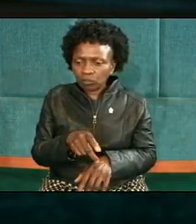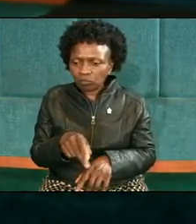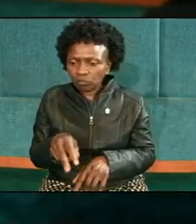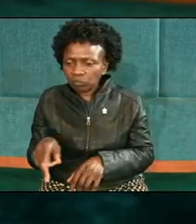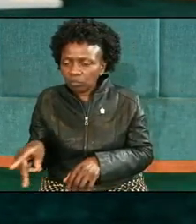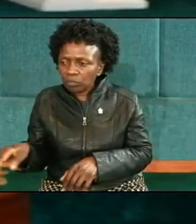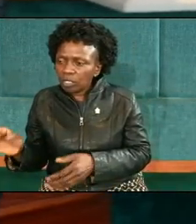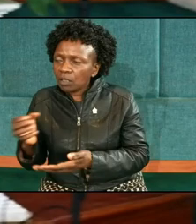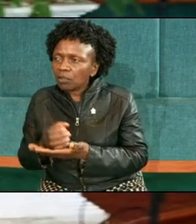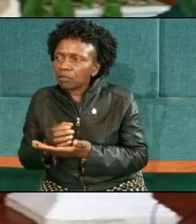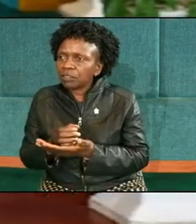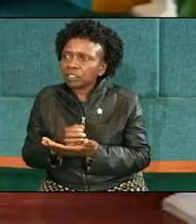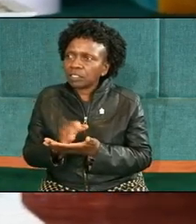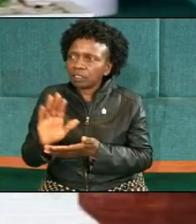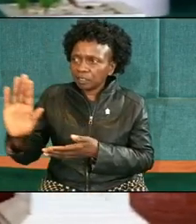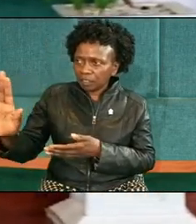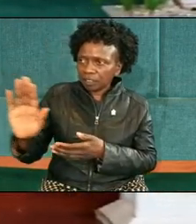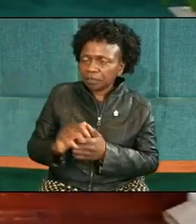my office.